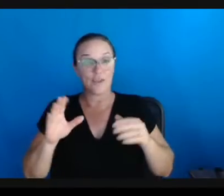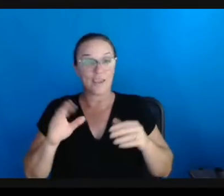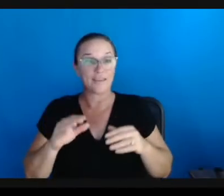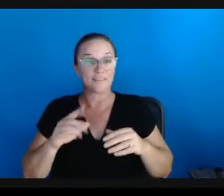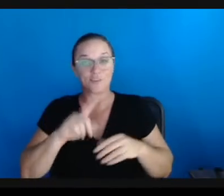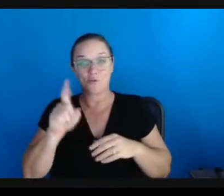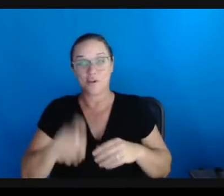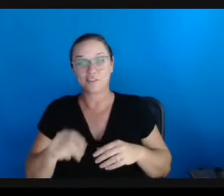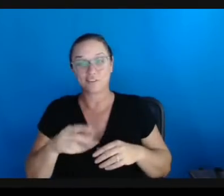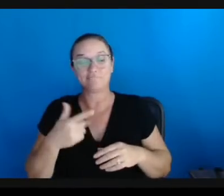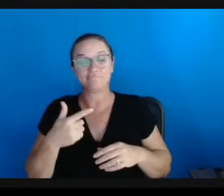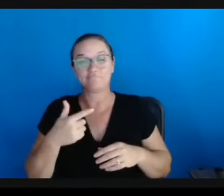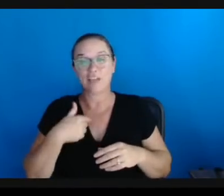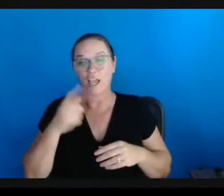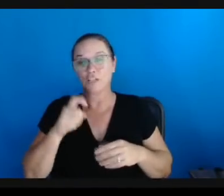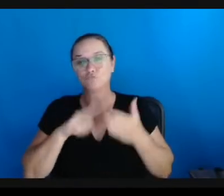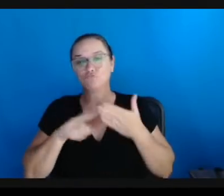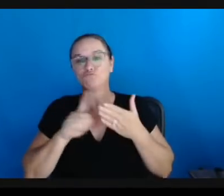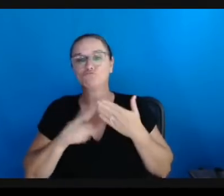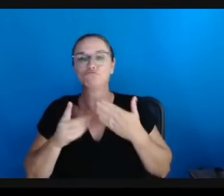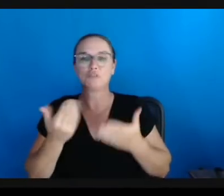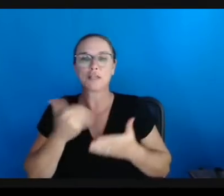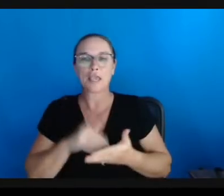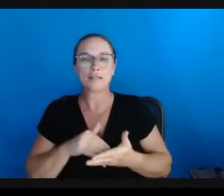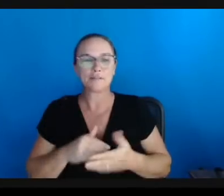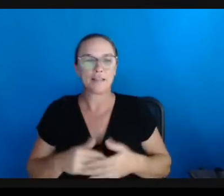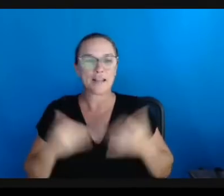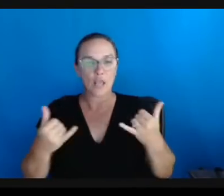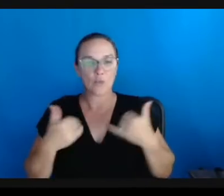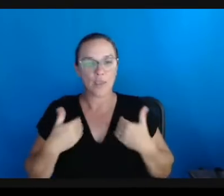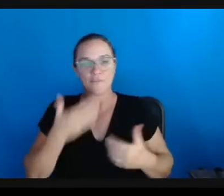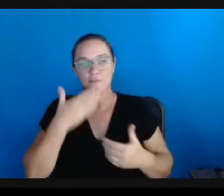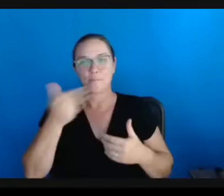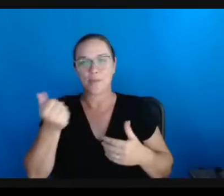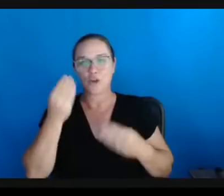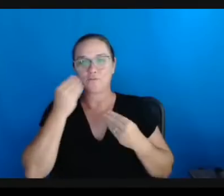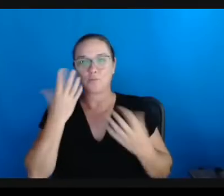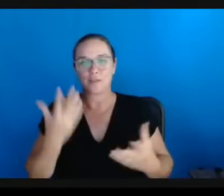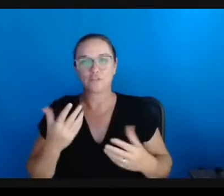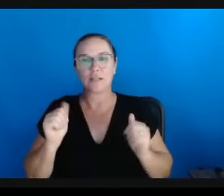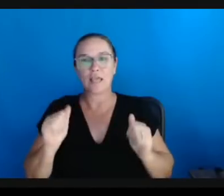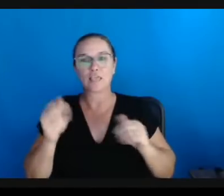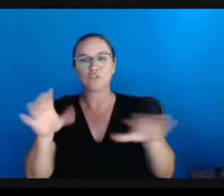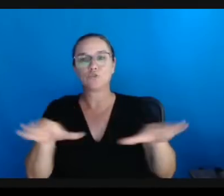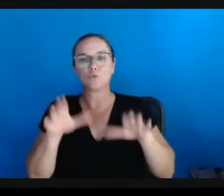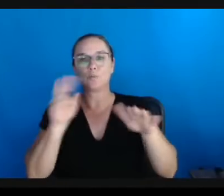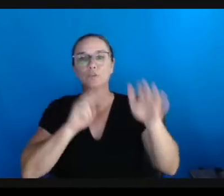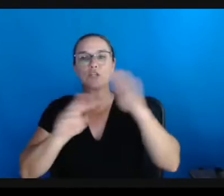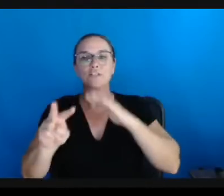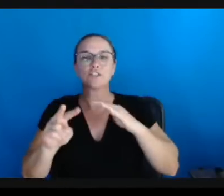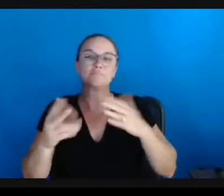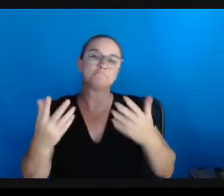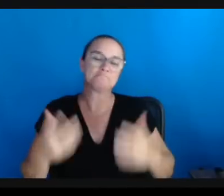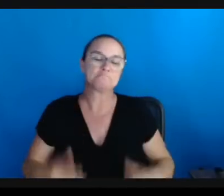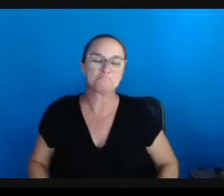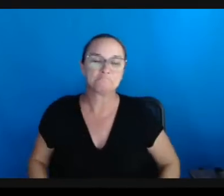time. I should try to get back on it here. Now that we have better data, I'll try to do some projections for one of these next weeks